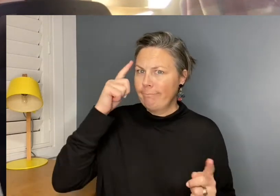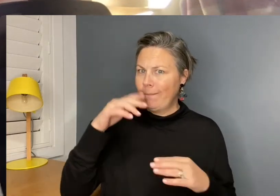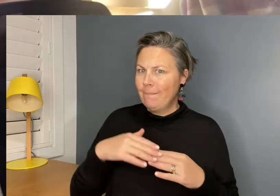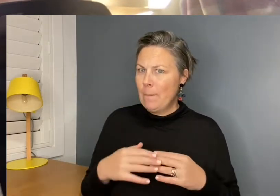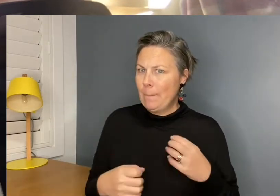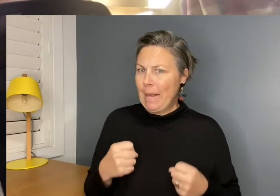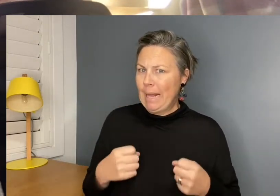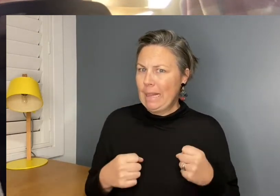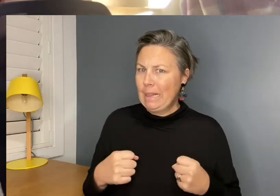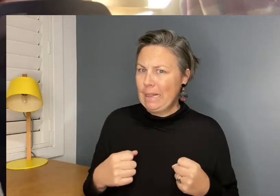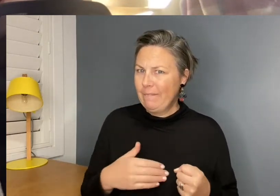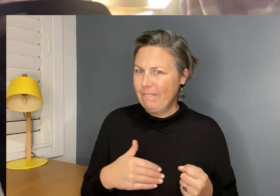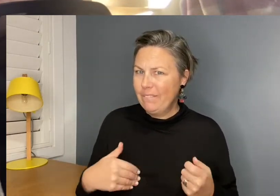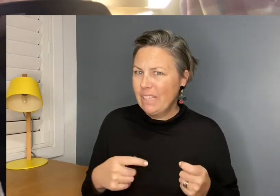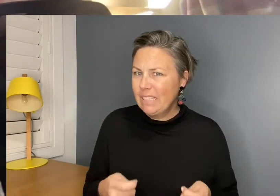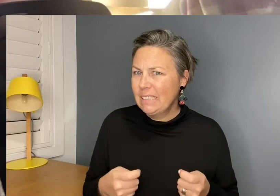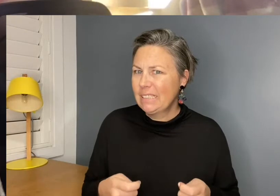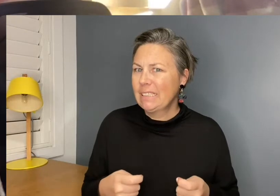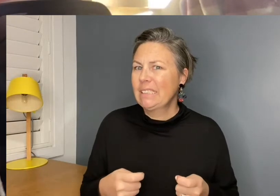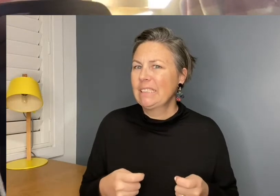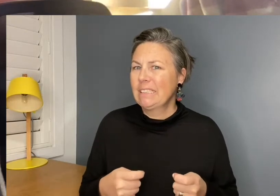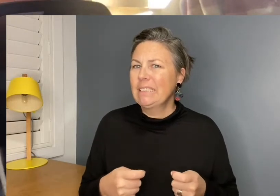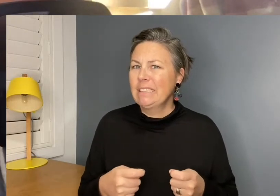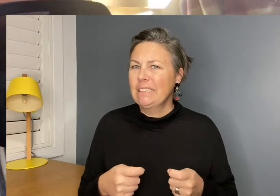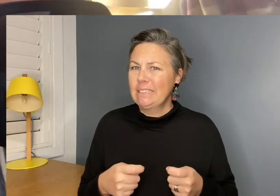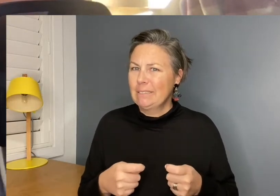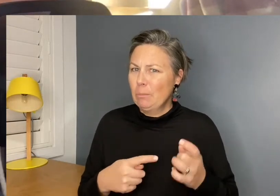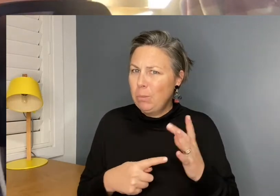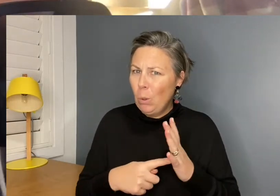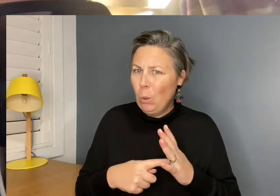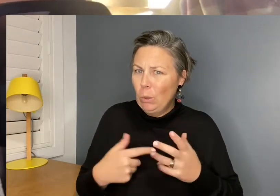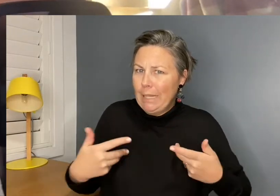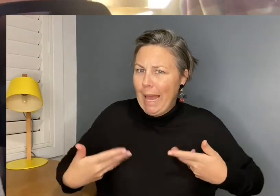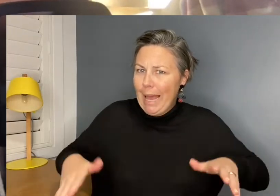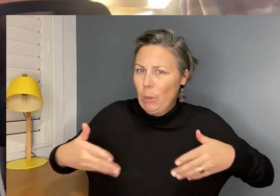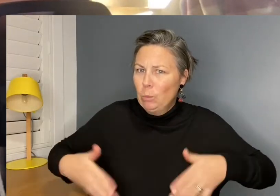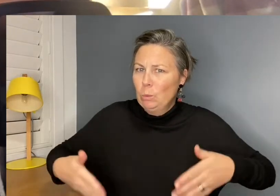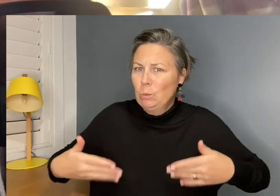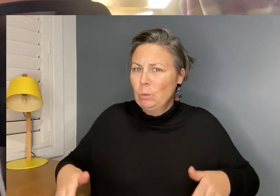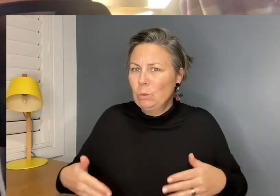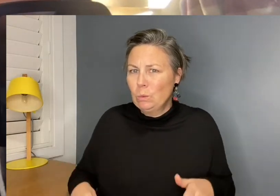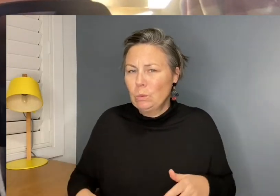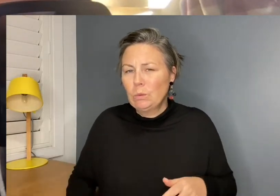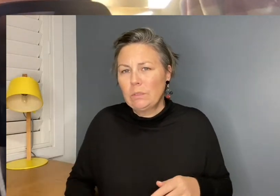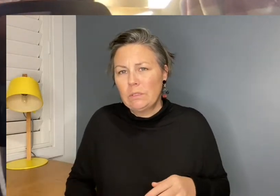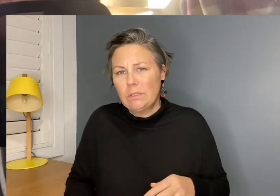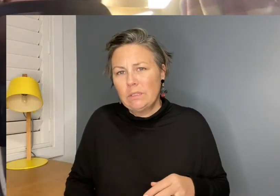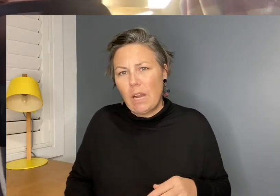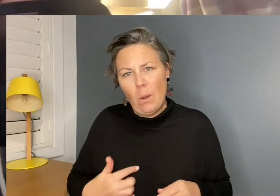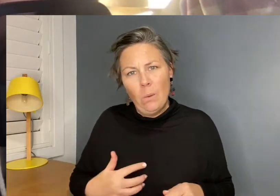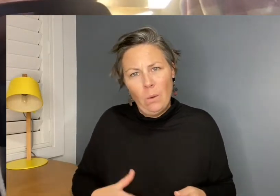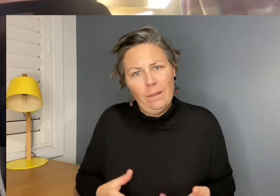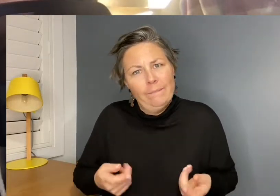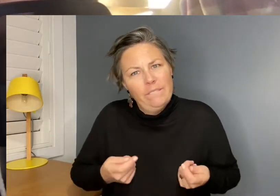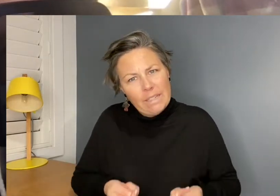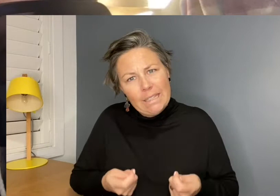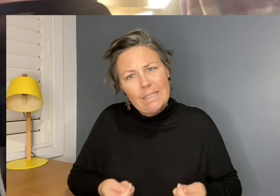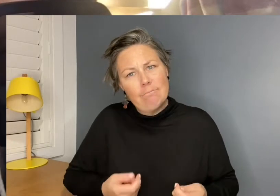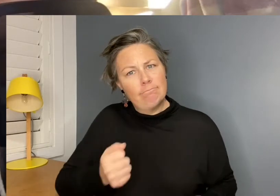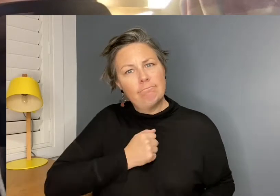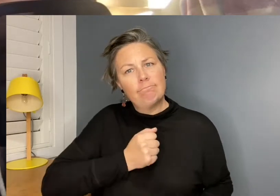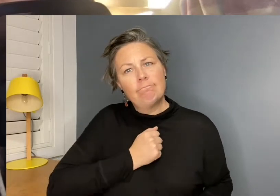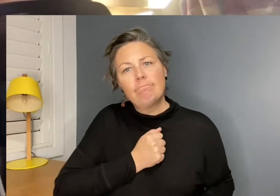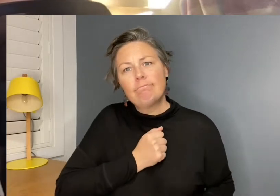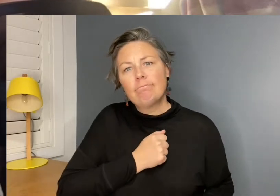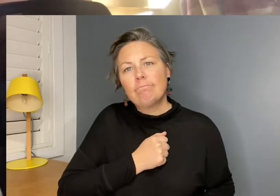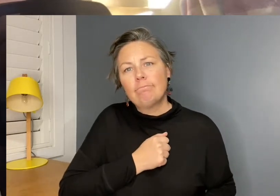milk production, about the breastfeeding. It's like so important for me to breastfeed. It's just something that I really want to